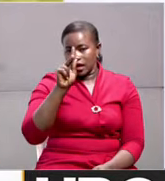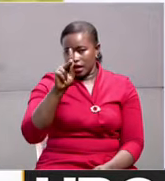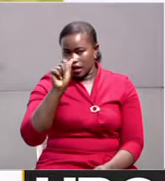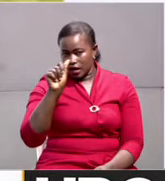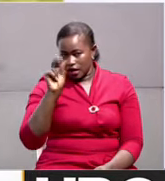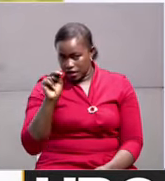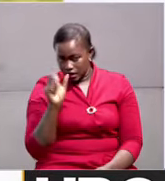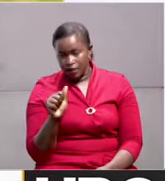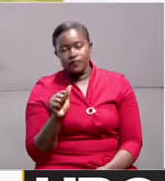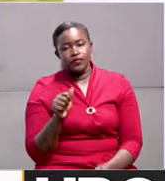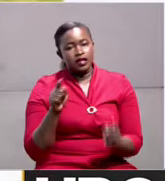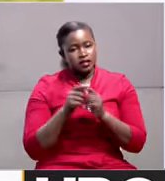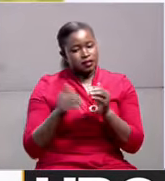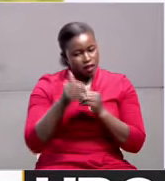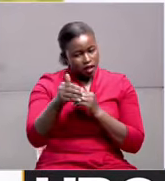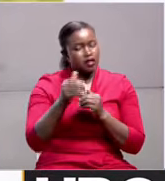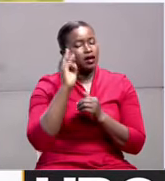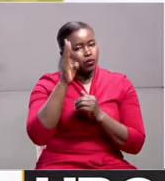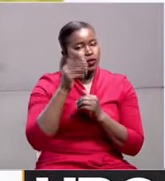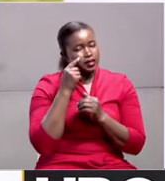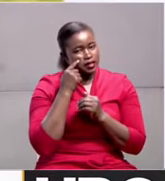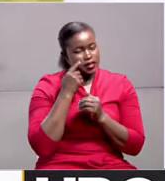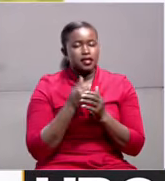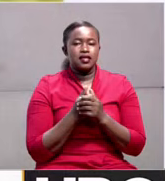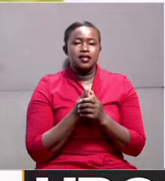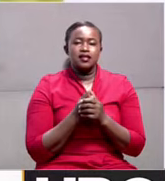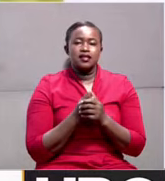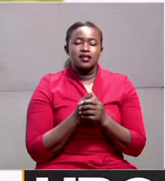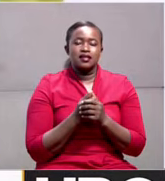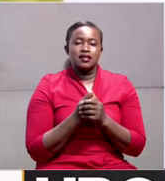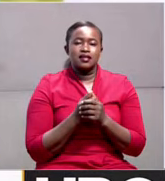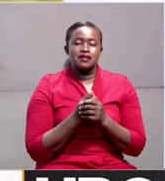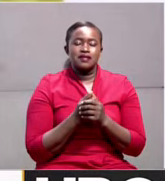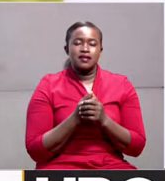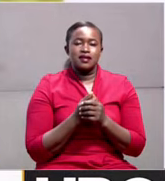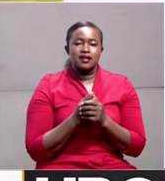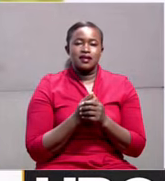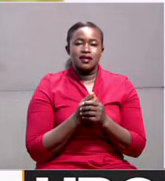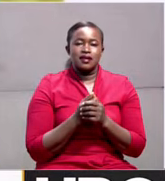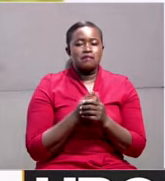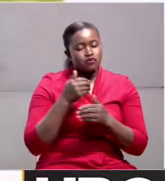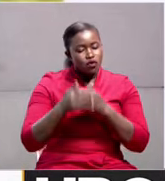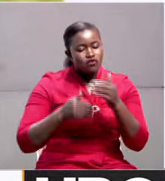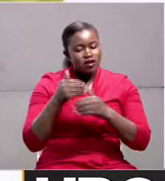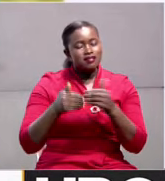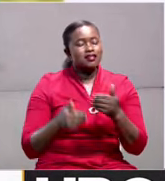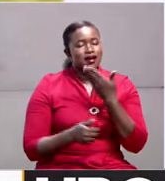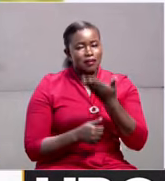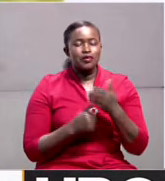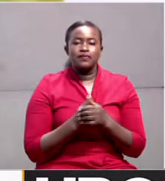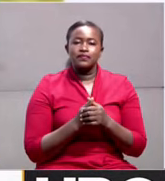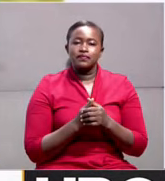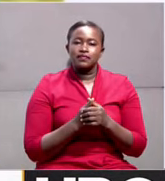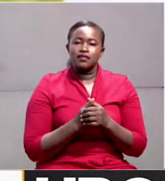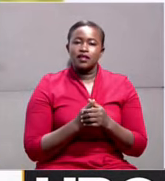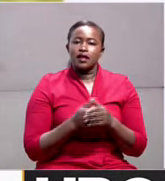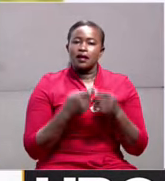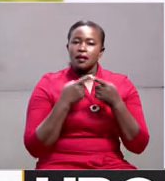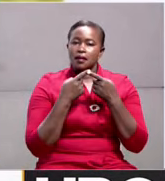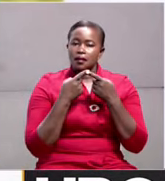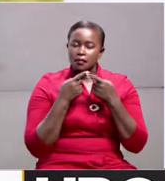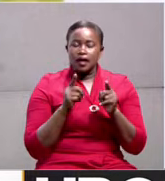also you will see. You will see the, you will see now the progress. But I, before I go